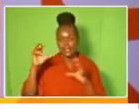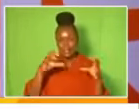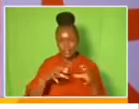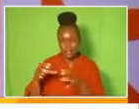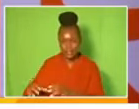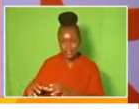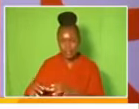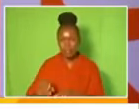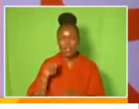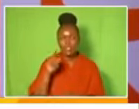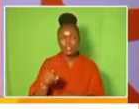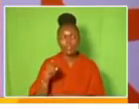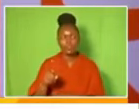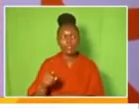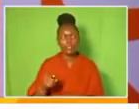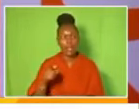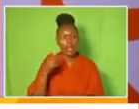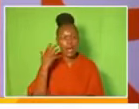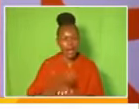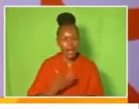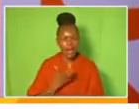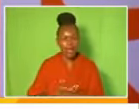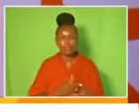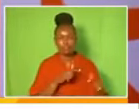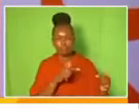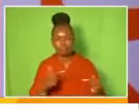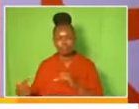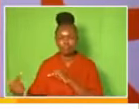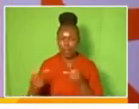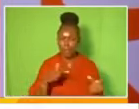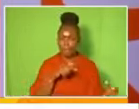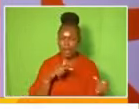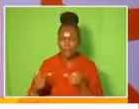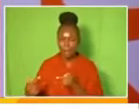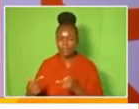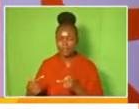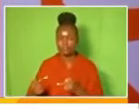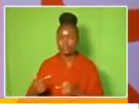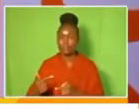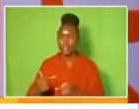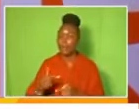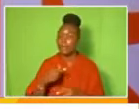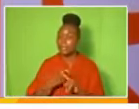It was a bloody and deadly fight. It is not over.